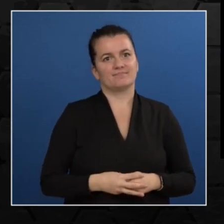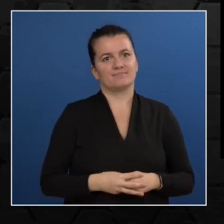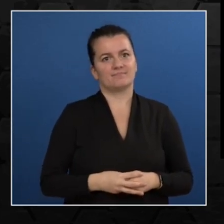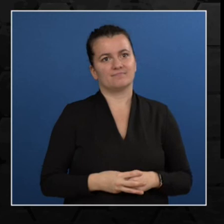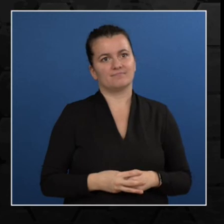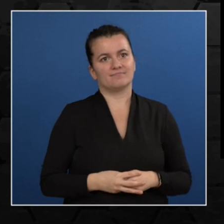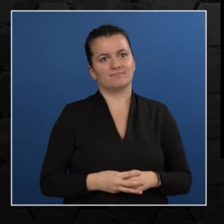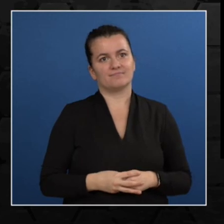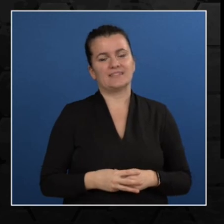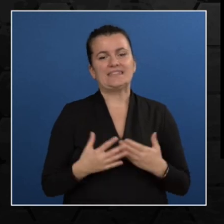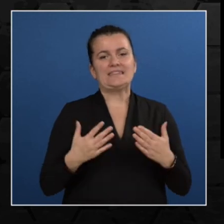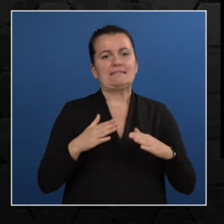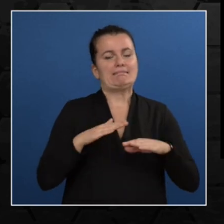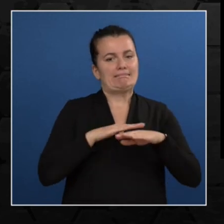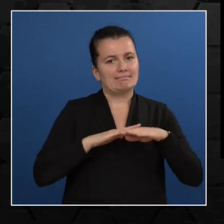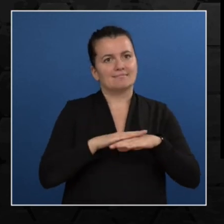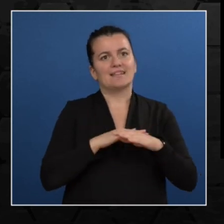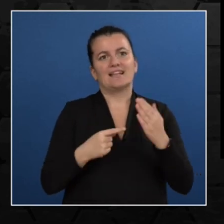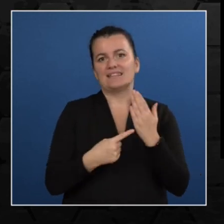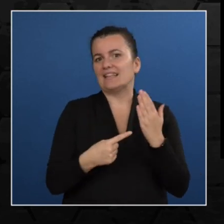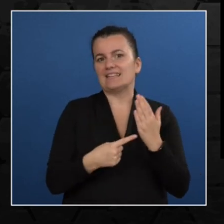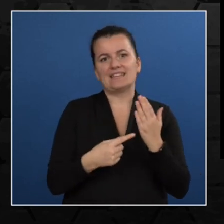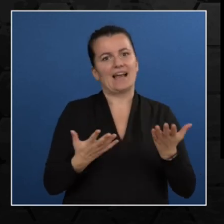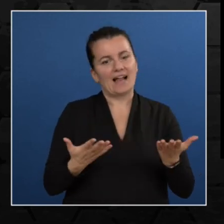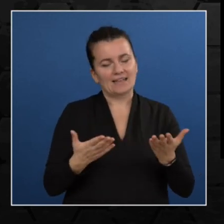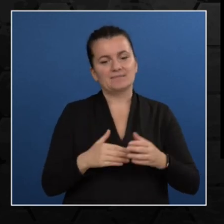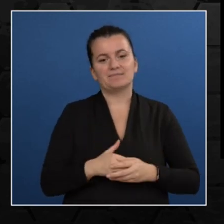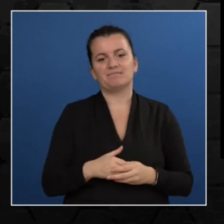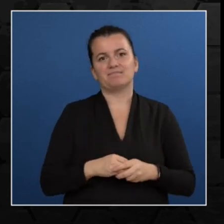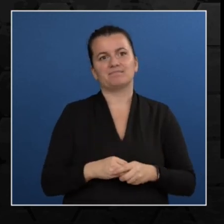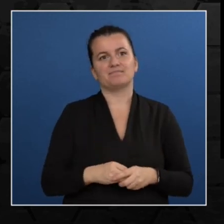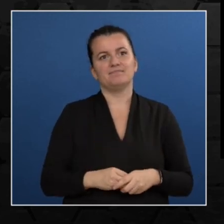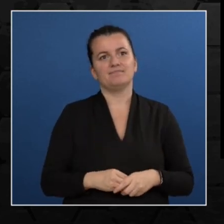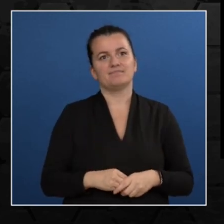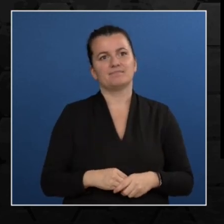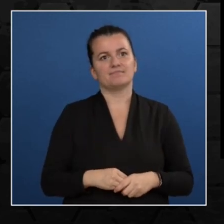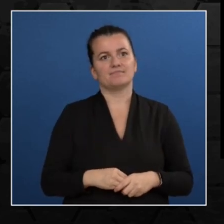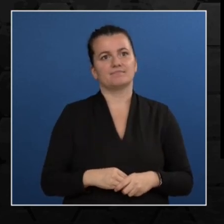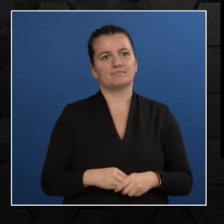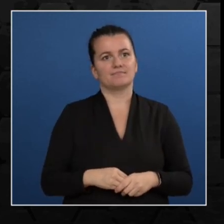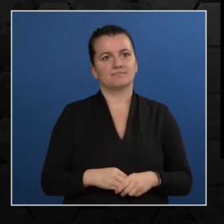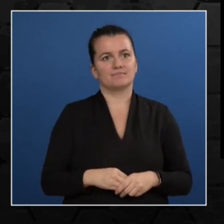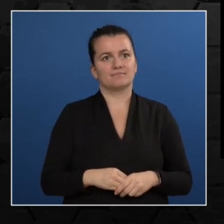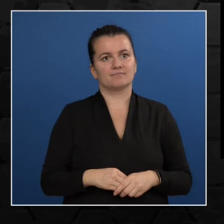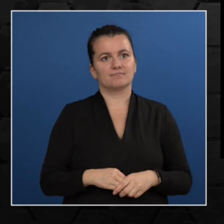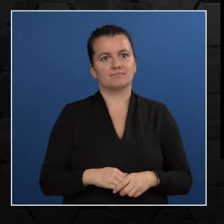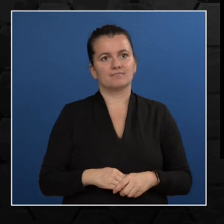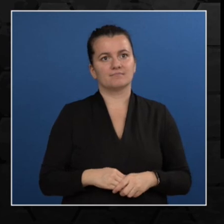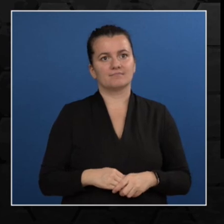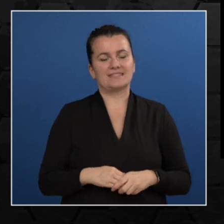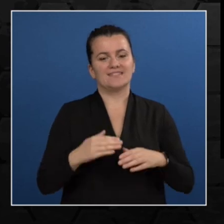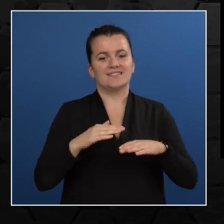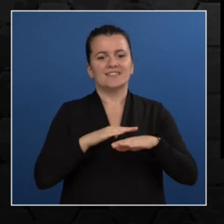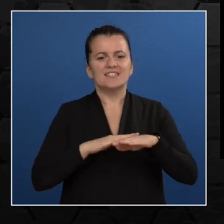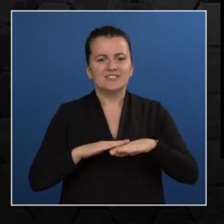technical difficulties on my side, I think I'll end it off here, if that's okay. Sorry about this.